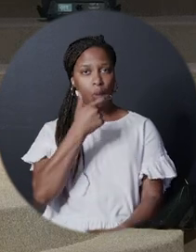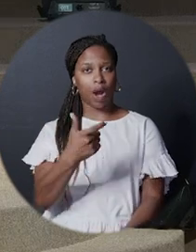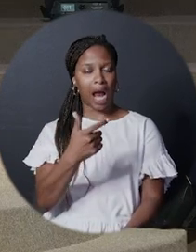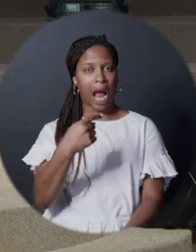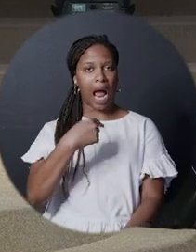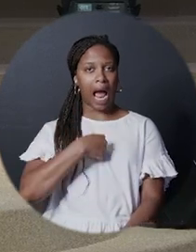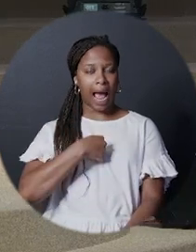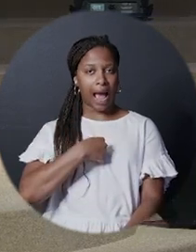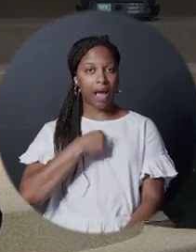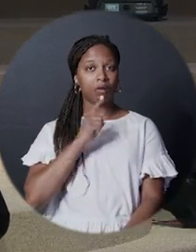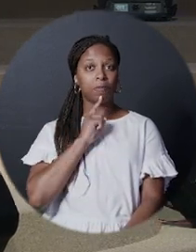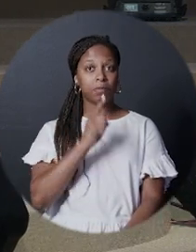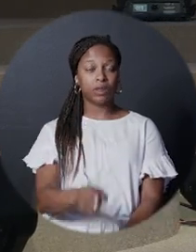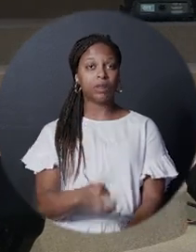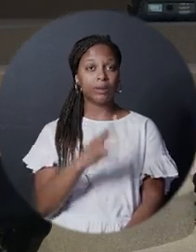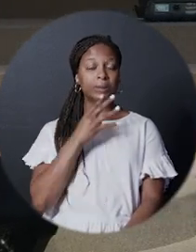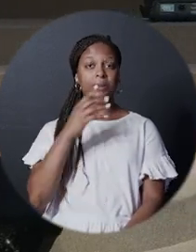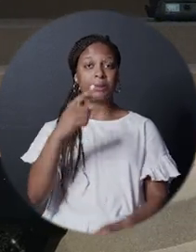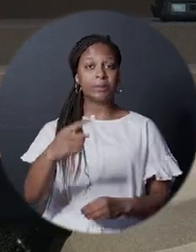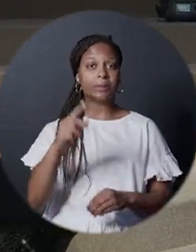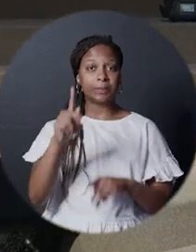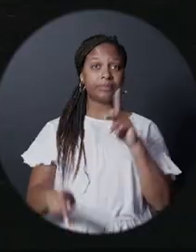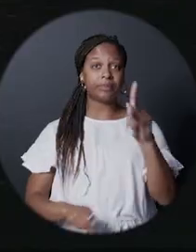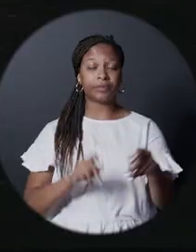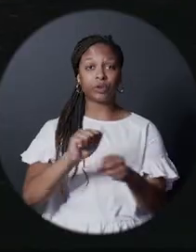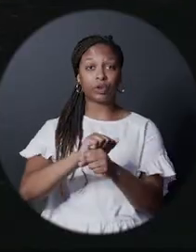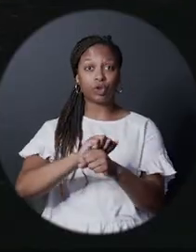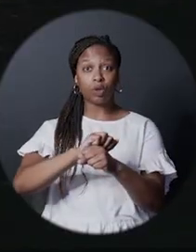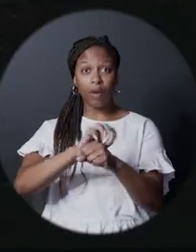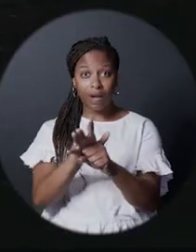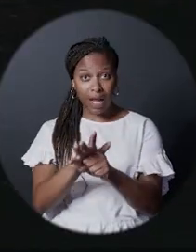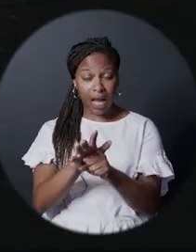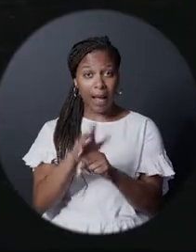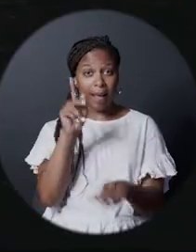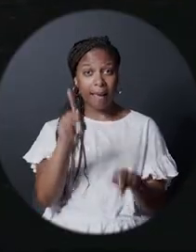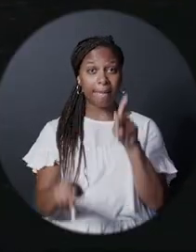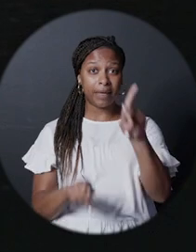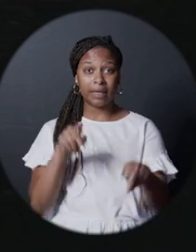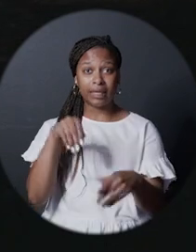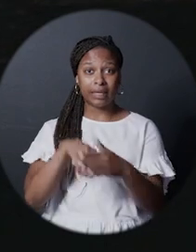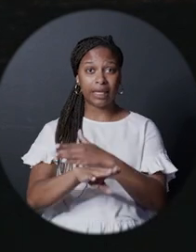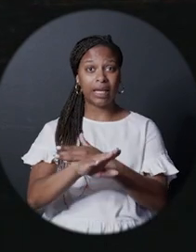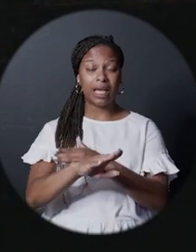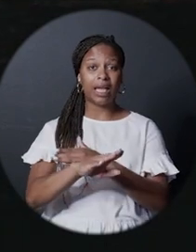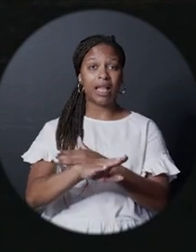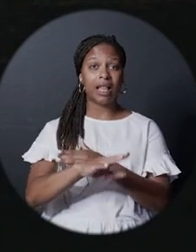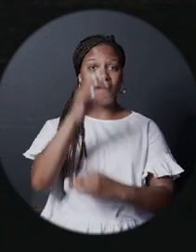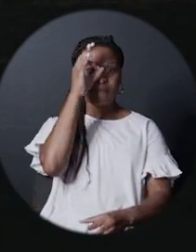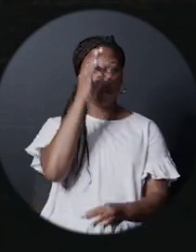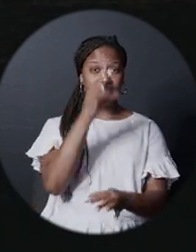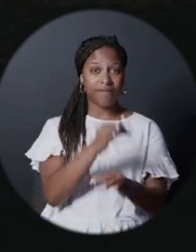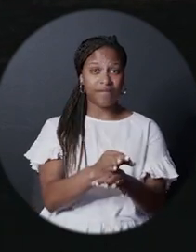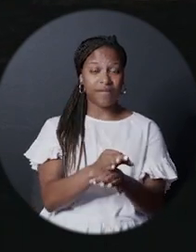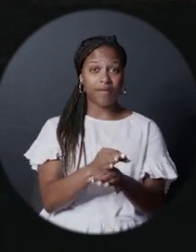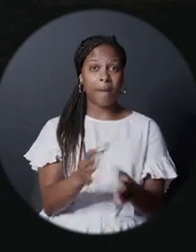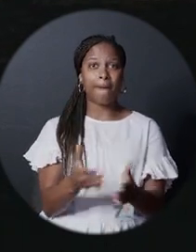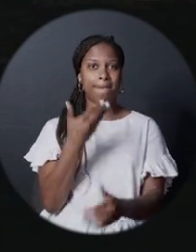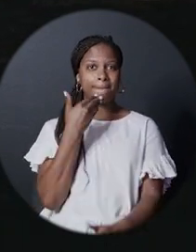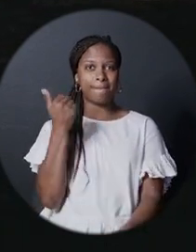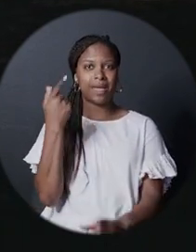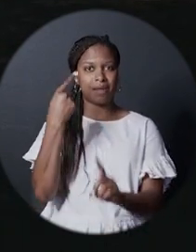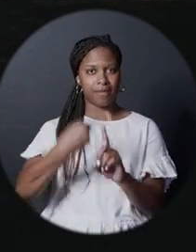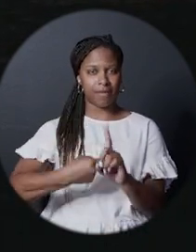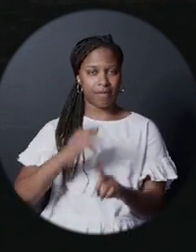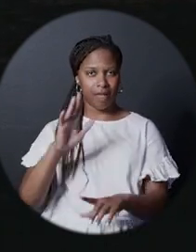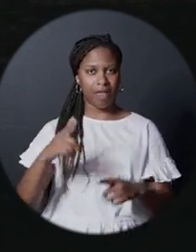some of you, but some of you all are watching, I bet, and I've talked to people, COVID-19 for people in the household of faith